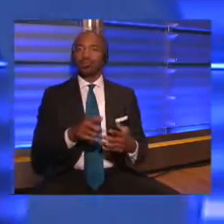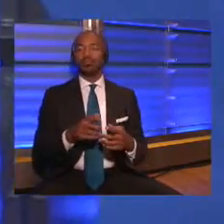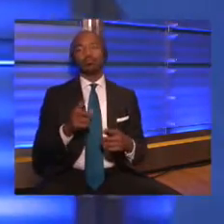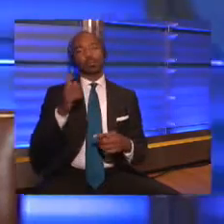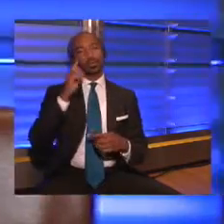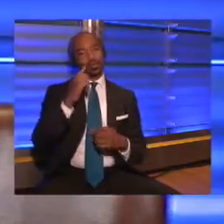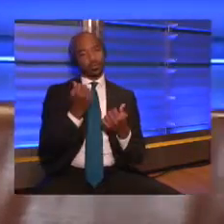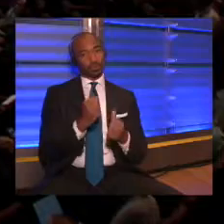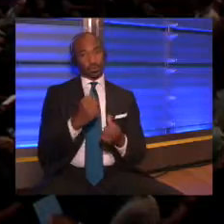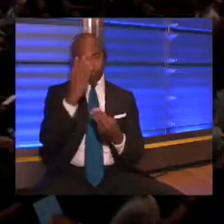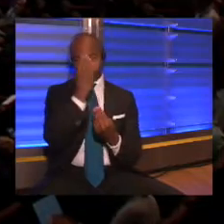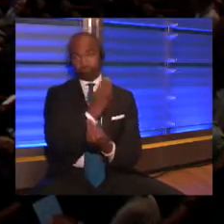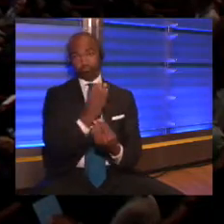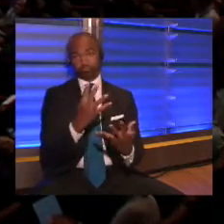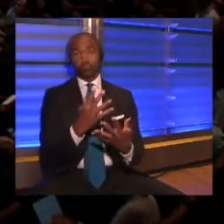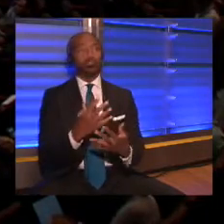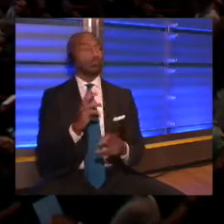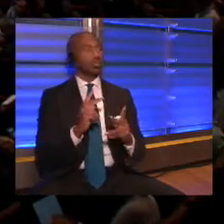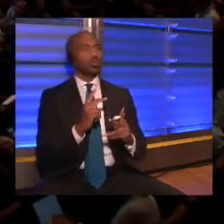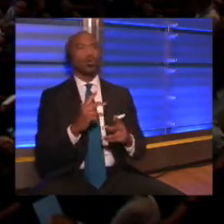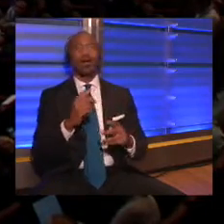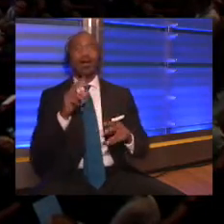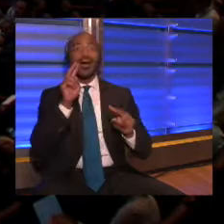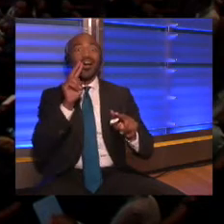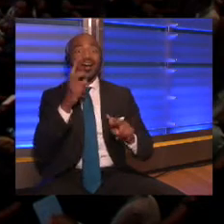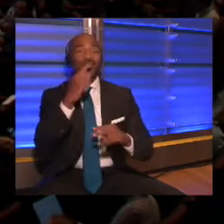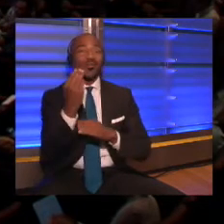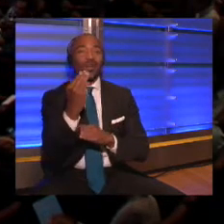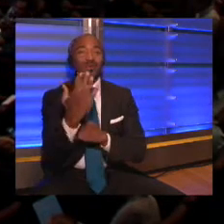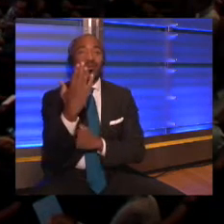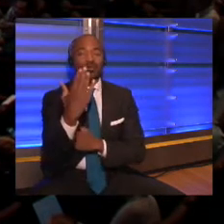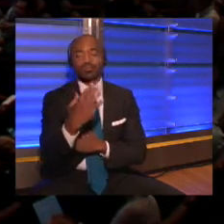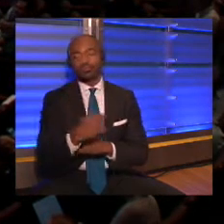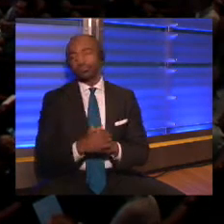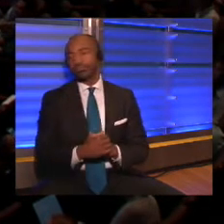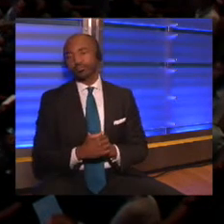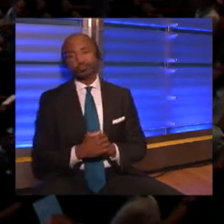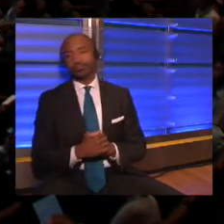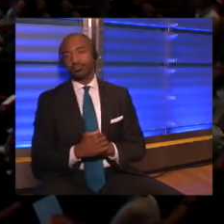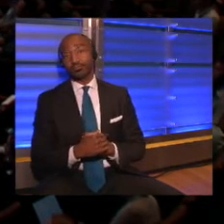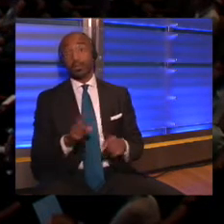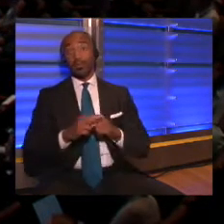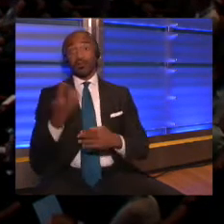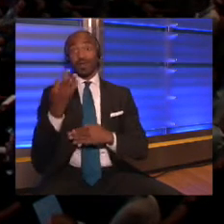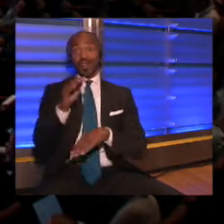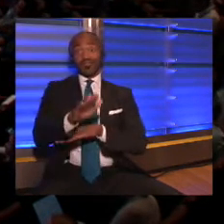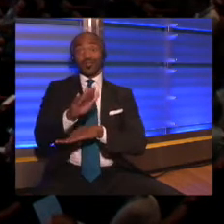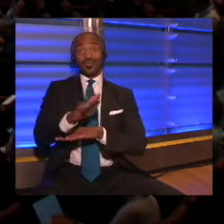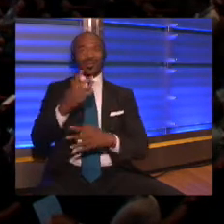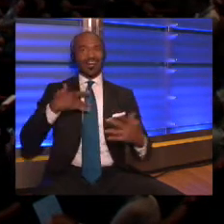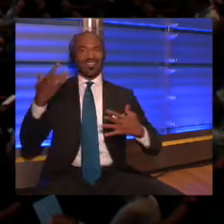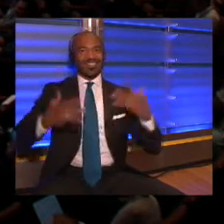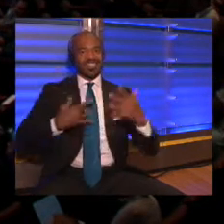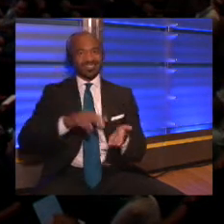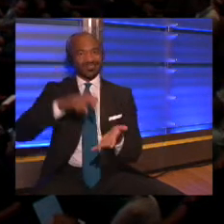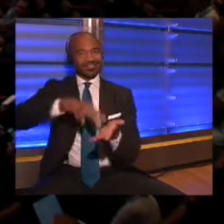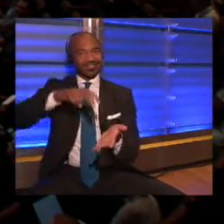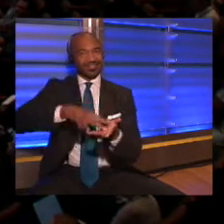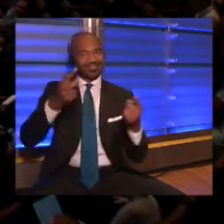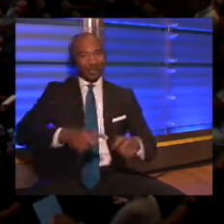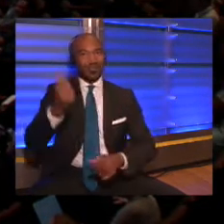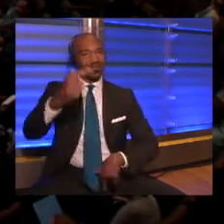that most people don't look forward to Monday mornings. But boy, do they look forward to Friday afternoons,